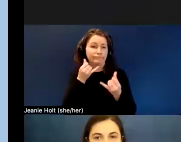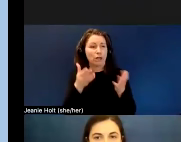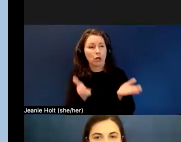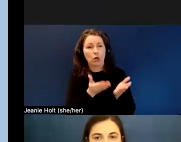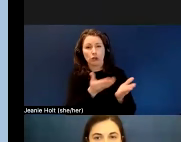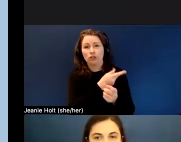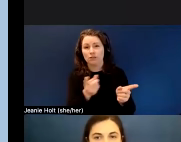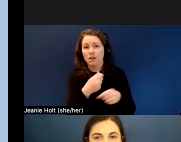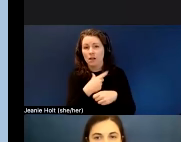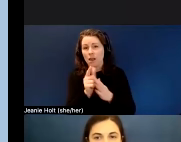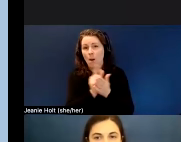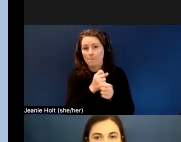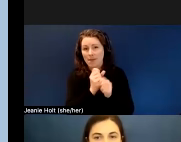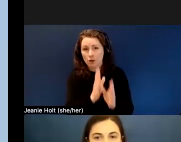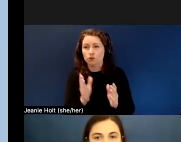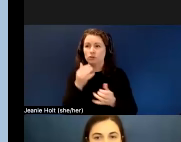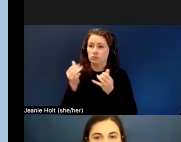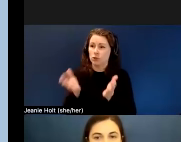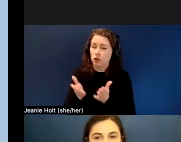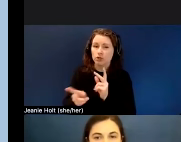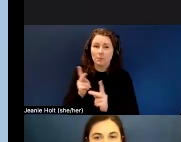to understand that they can be advocates,